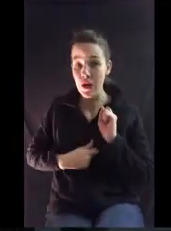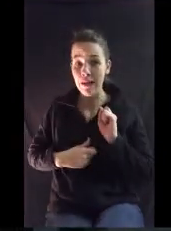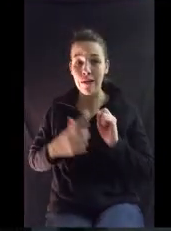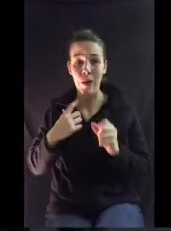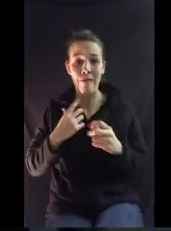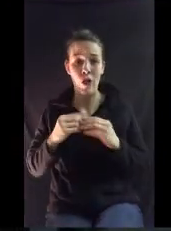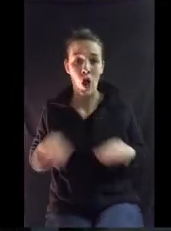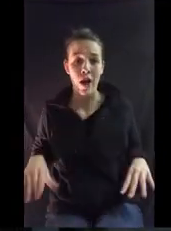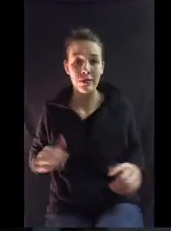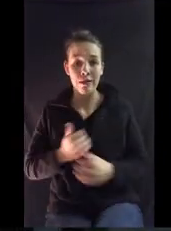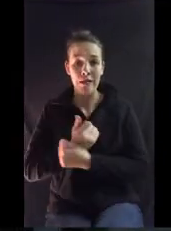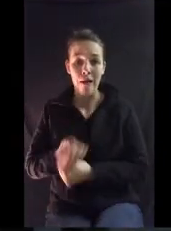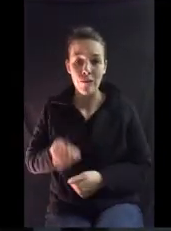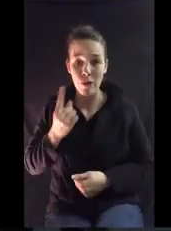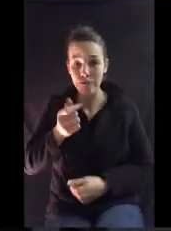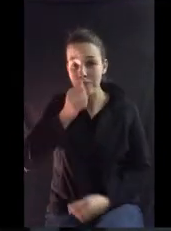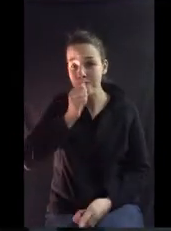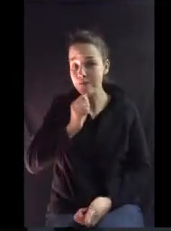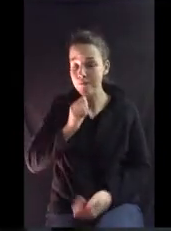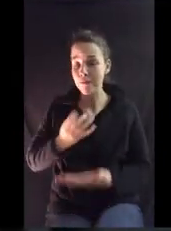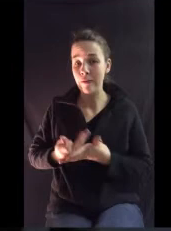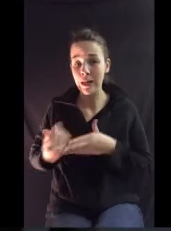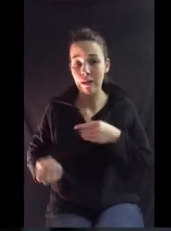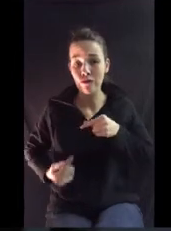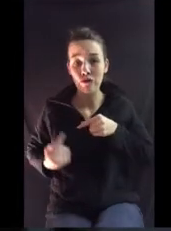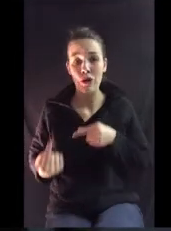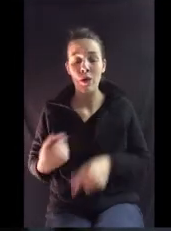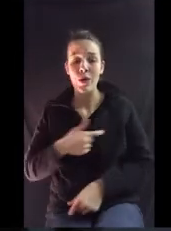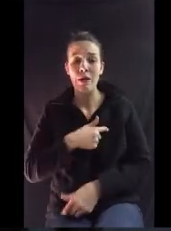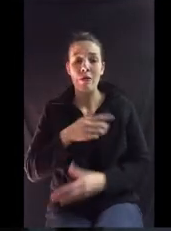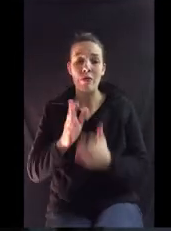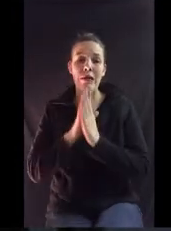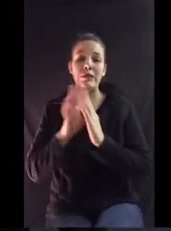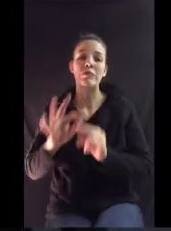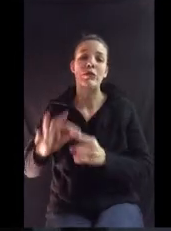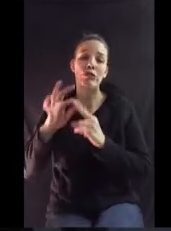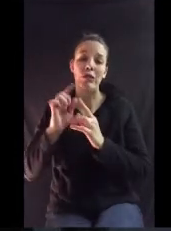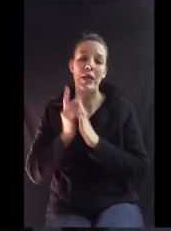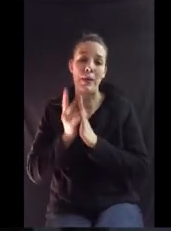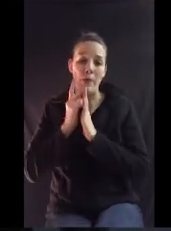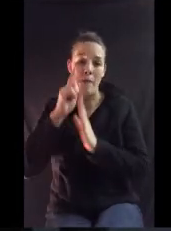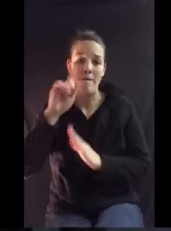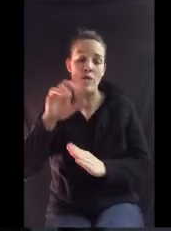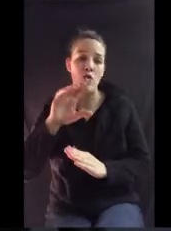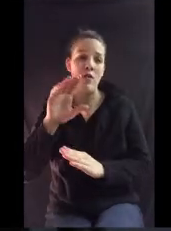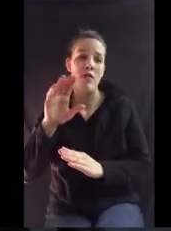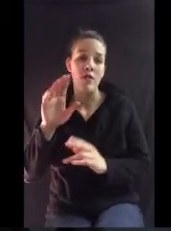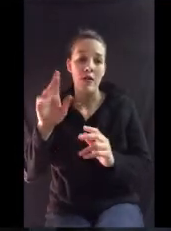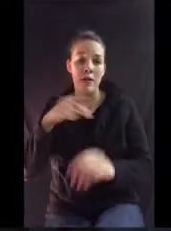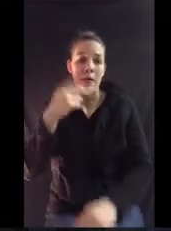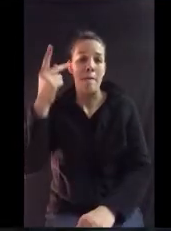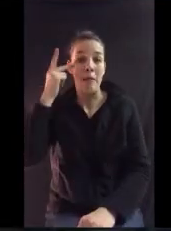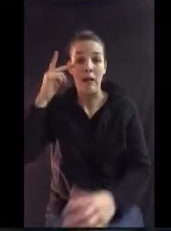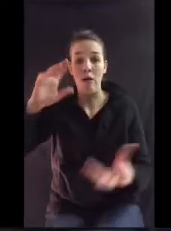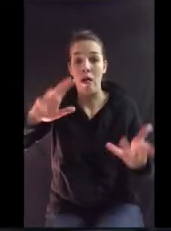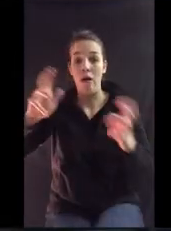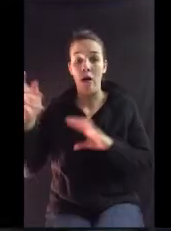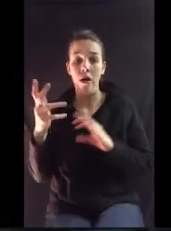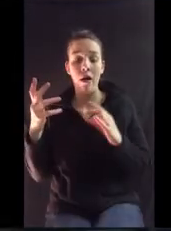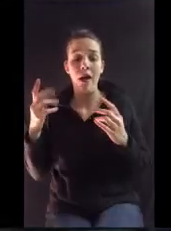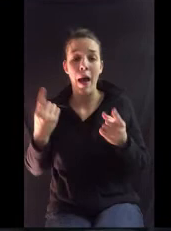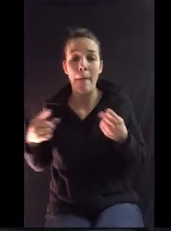are hurting, who have lost loved ones, who have endured financial struggles. We pray especially in this moment for